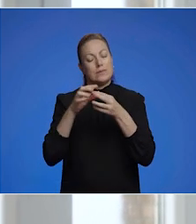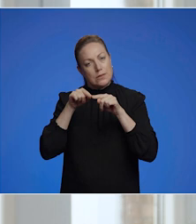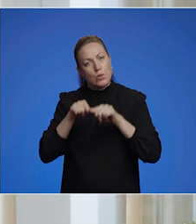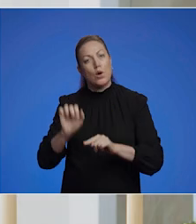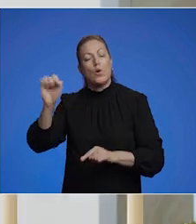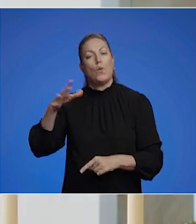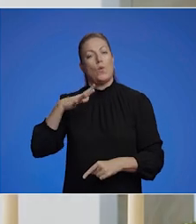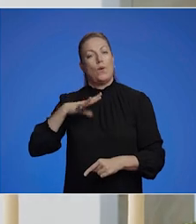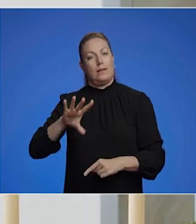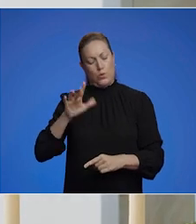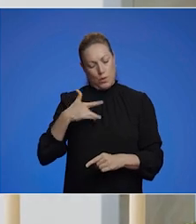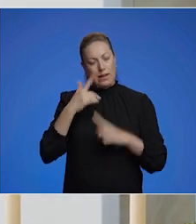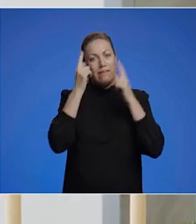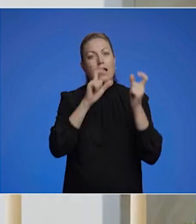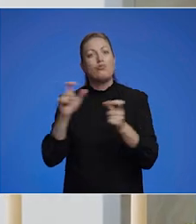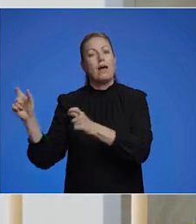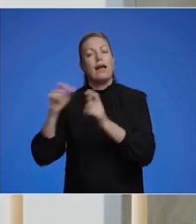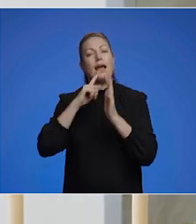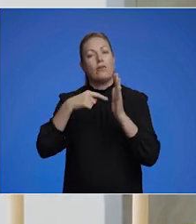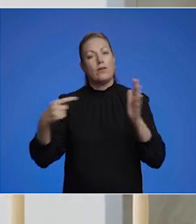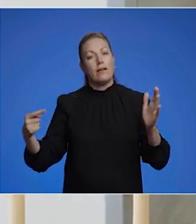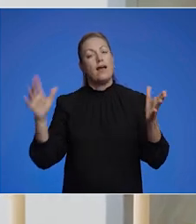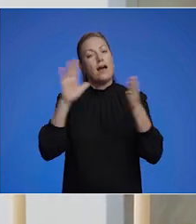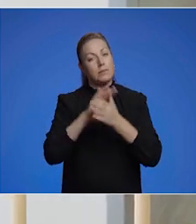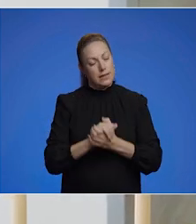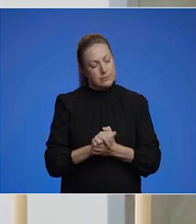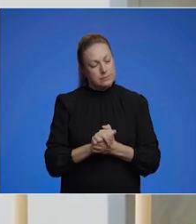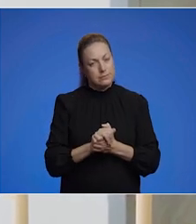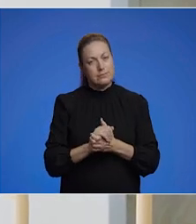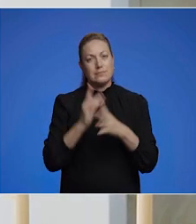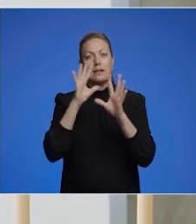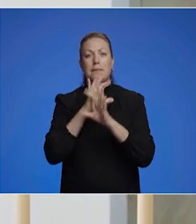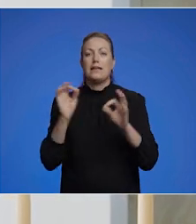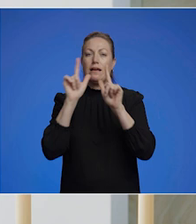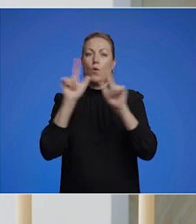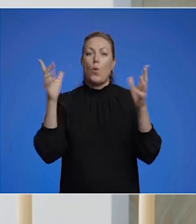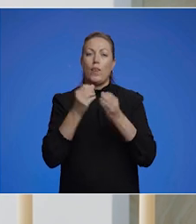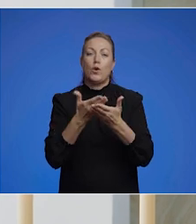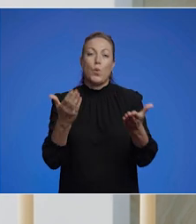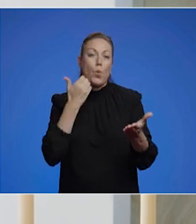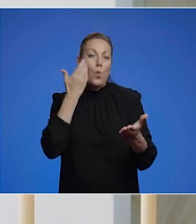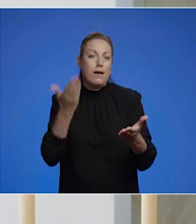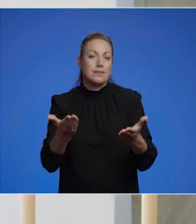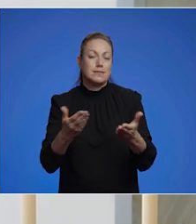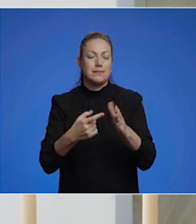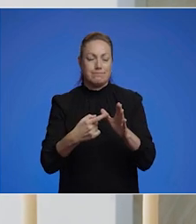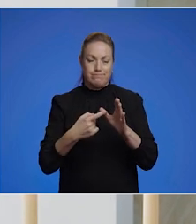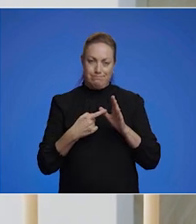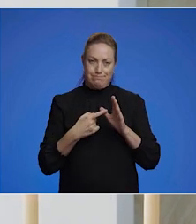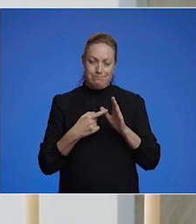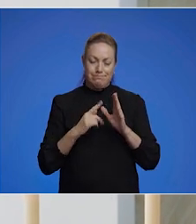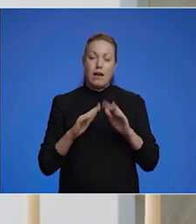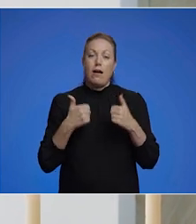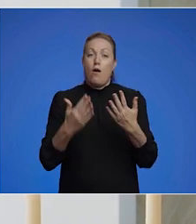will, who live and reign forever and ever. Amen. The peace of the Lord be with you always. And with your